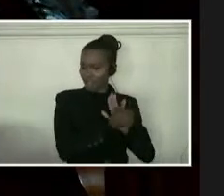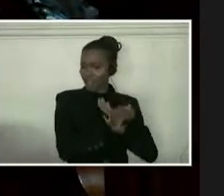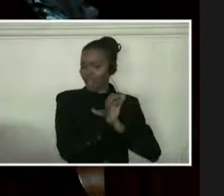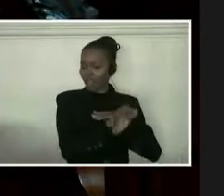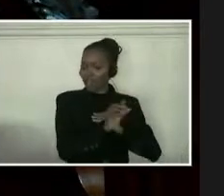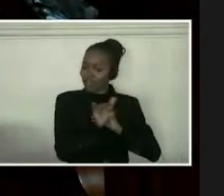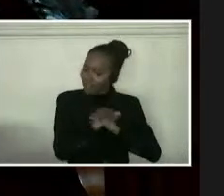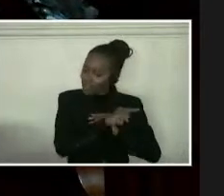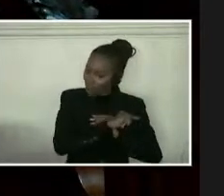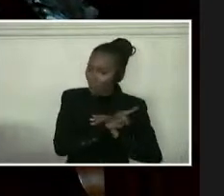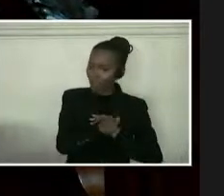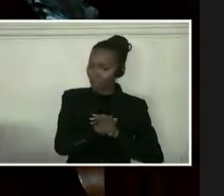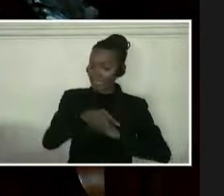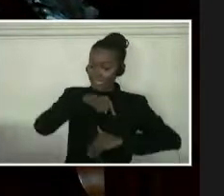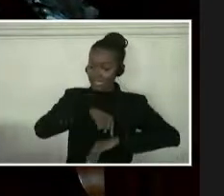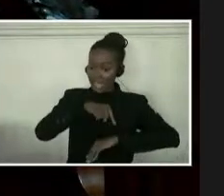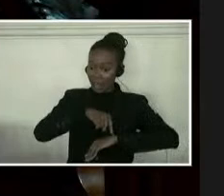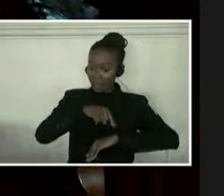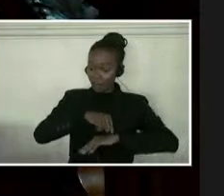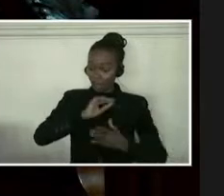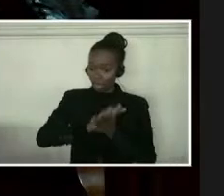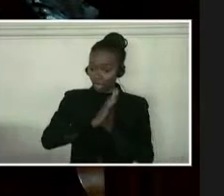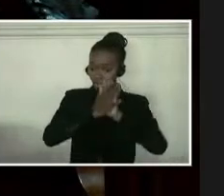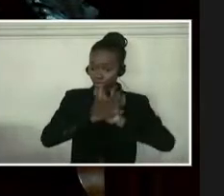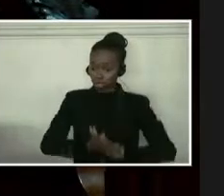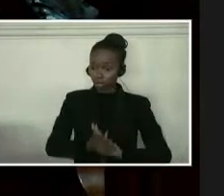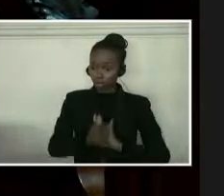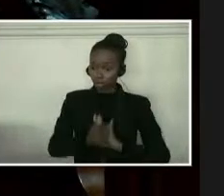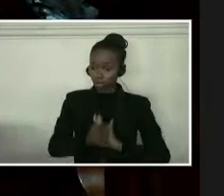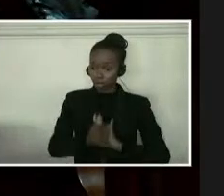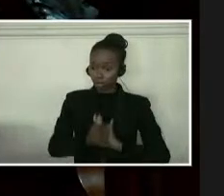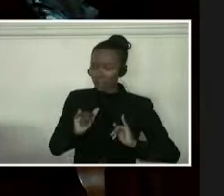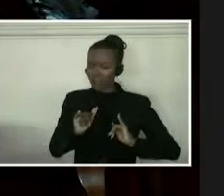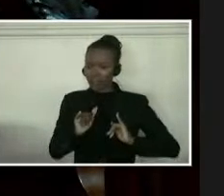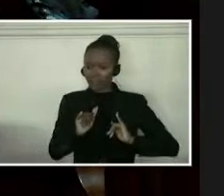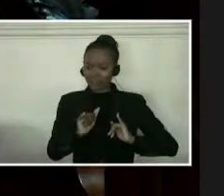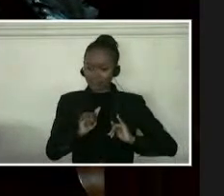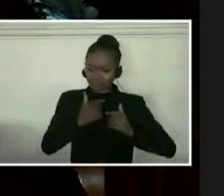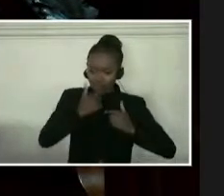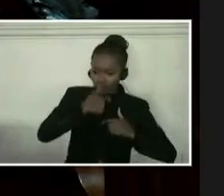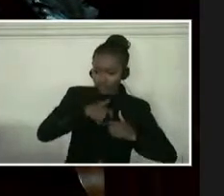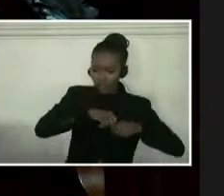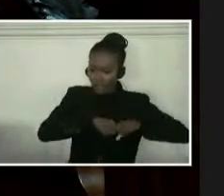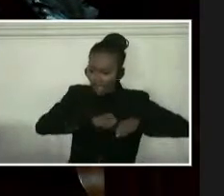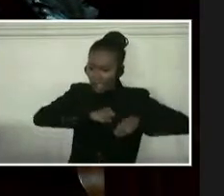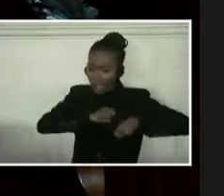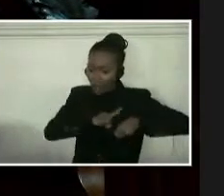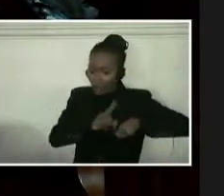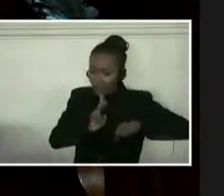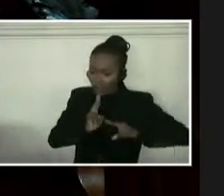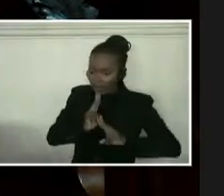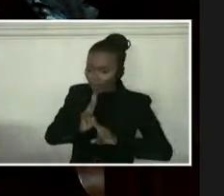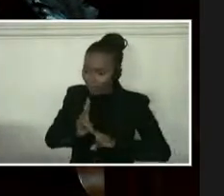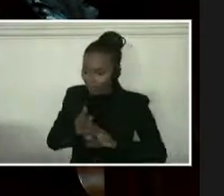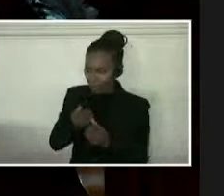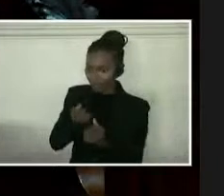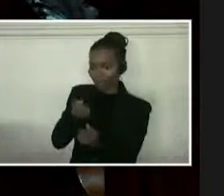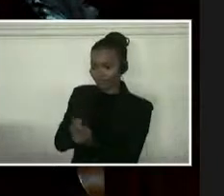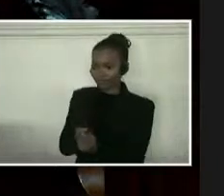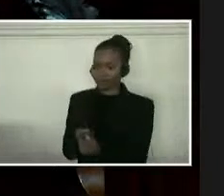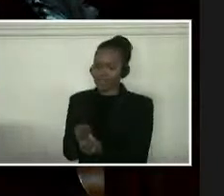of making sure when our people are in pain we are with them and providing the assistance that they